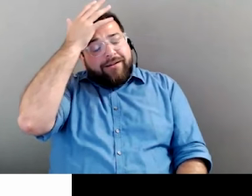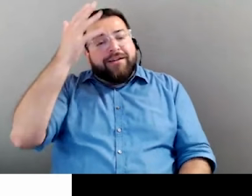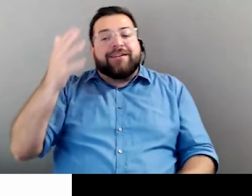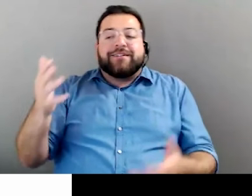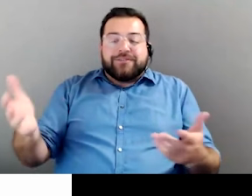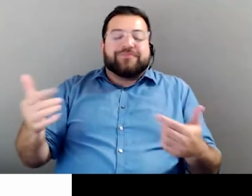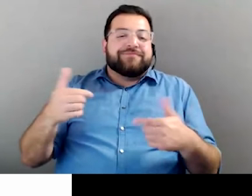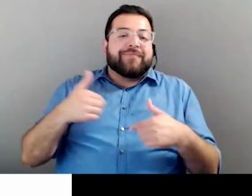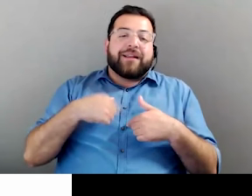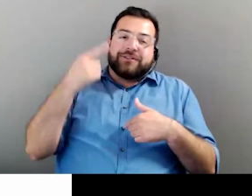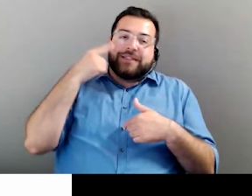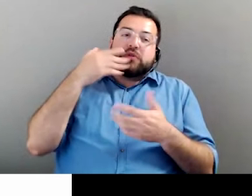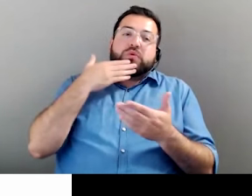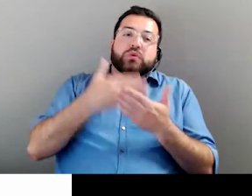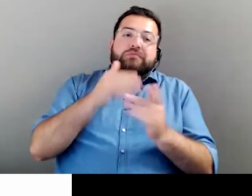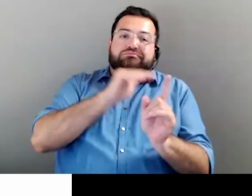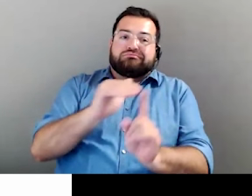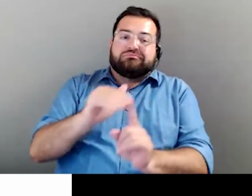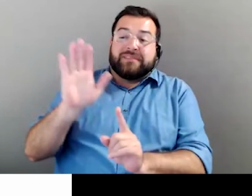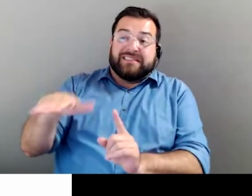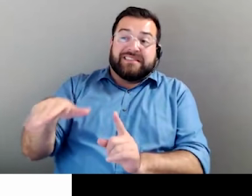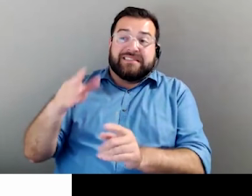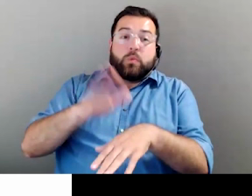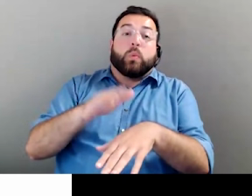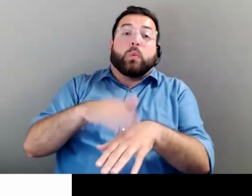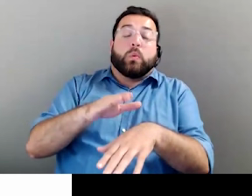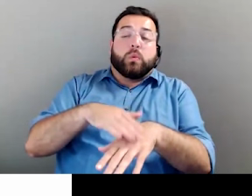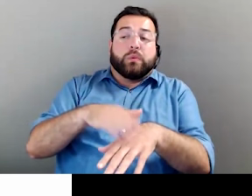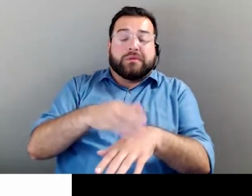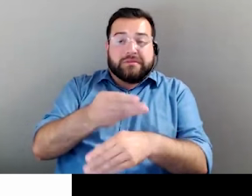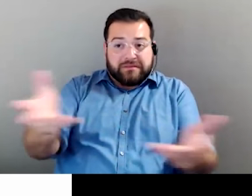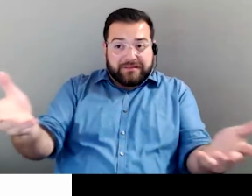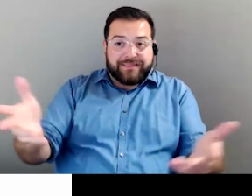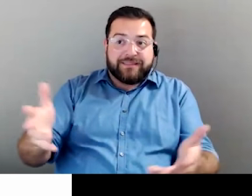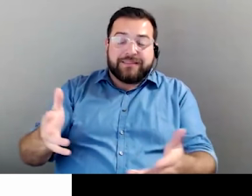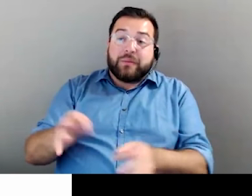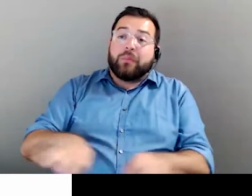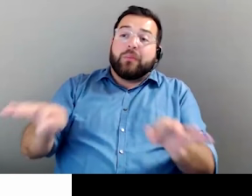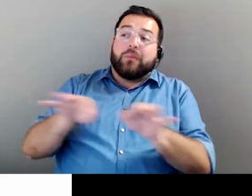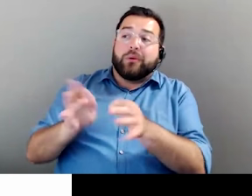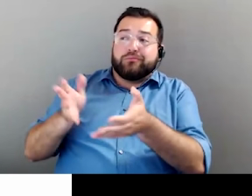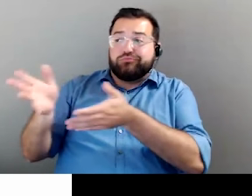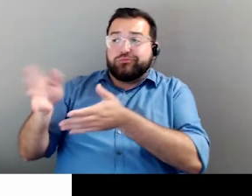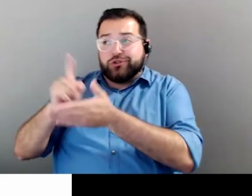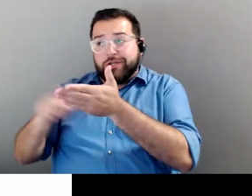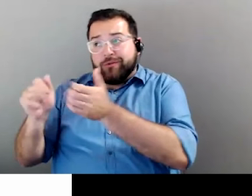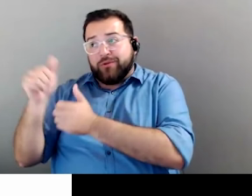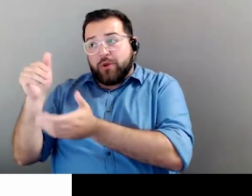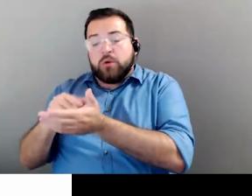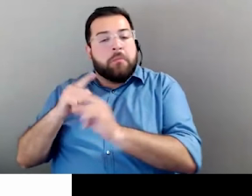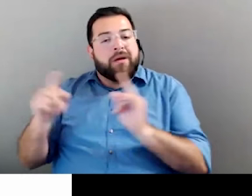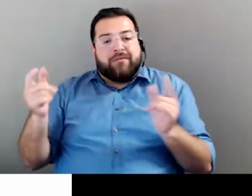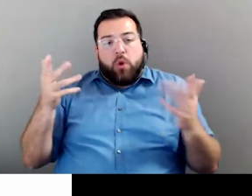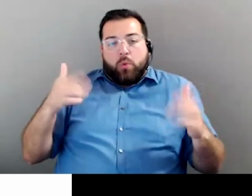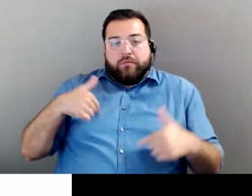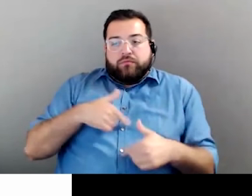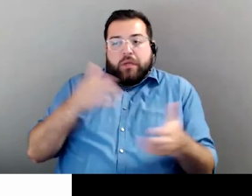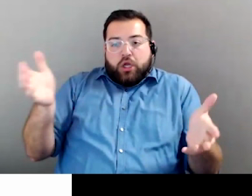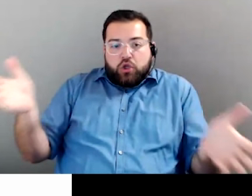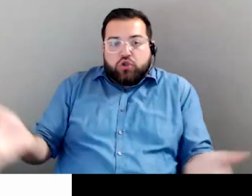good reminder to just have them know that, hey, speak with your doctors, but, we can only encourage them to provide